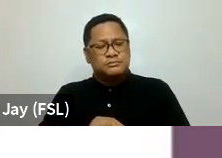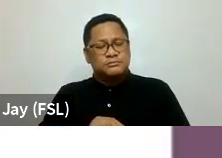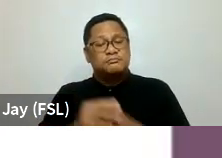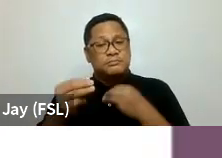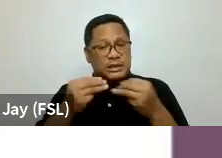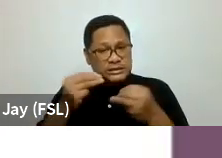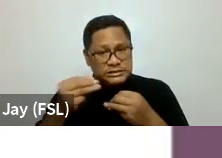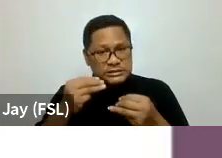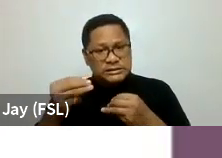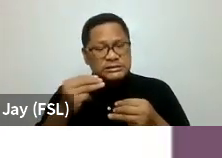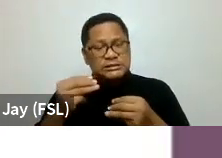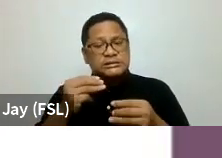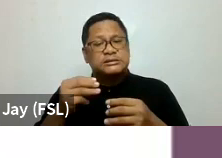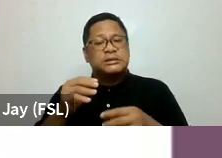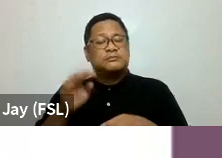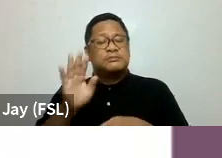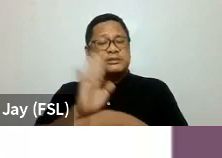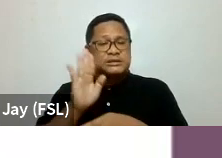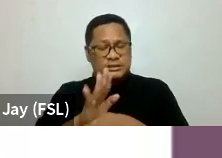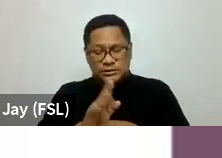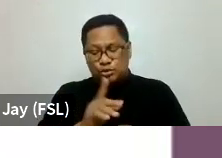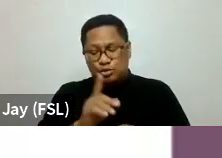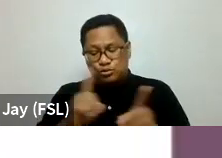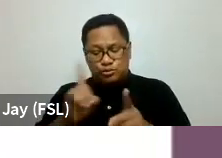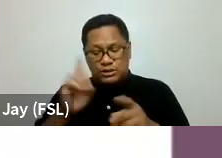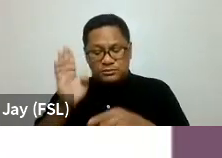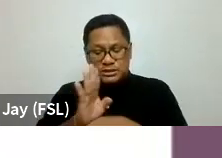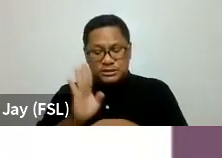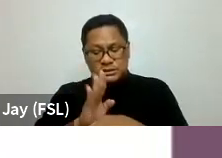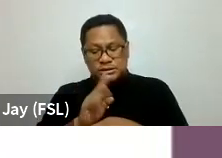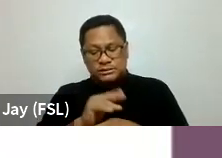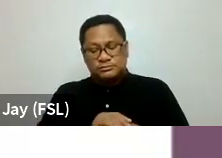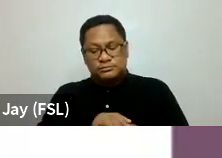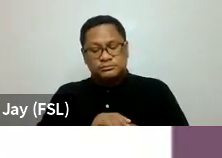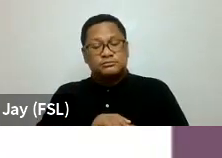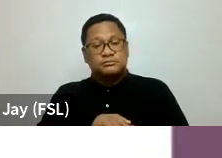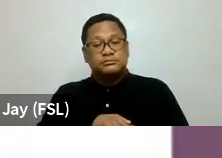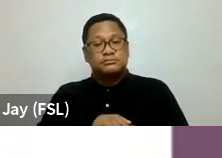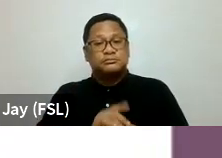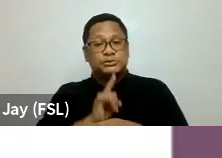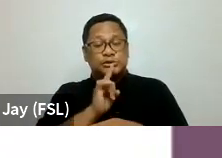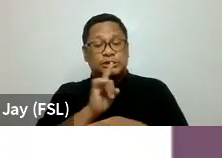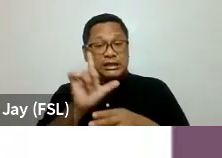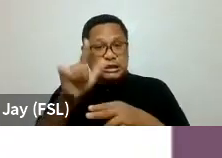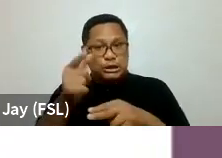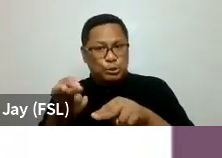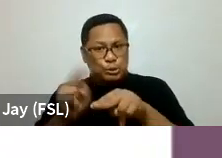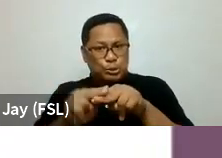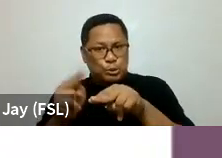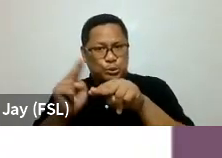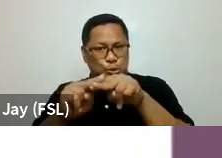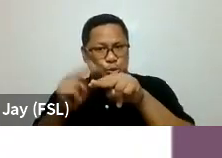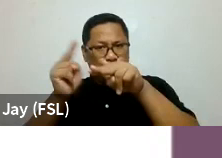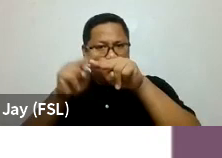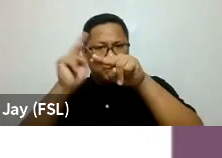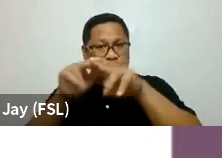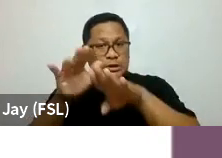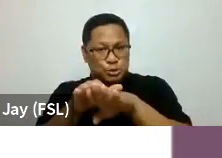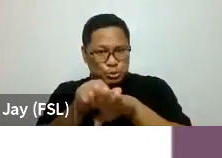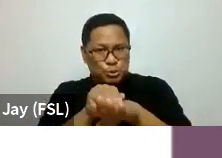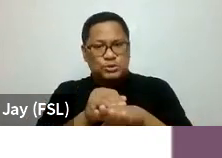managing a business, growing a business, is accumulating. It's accumulating slowly by